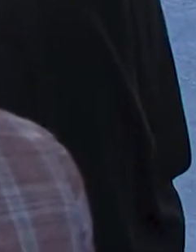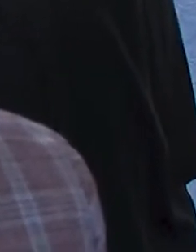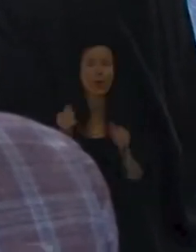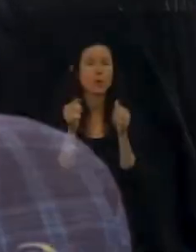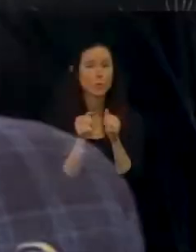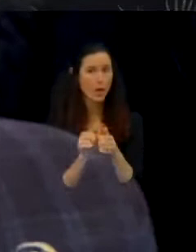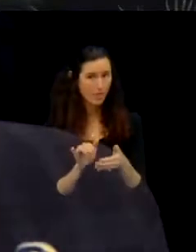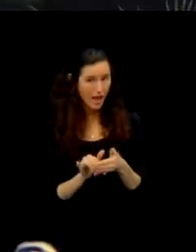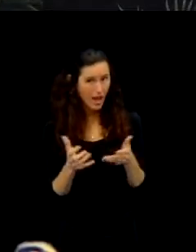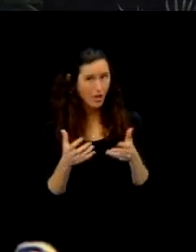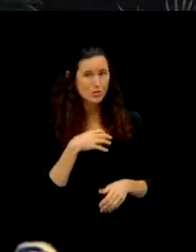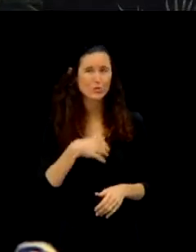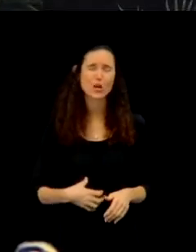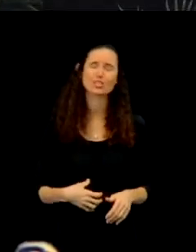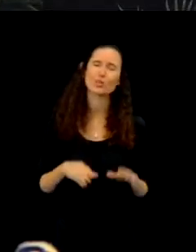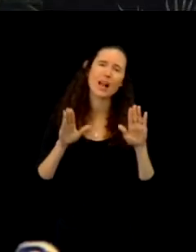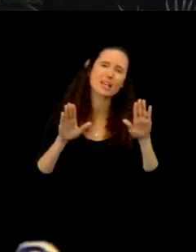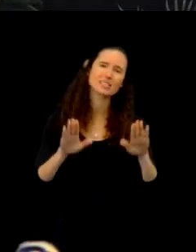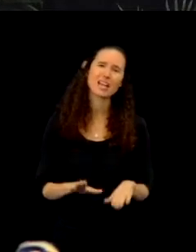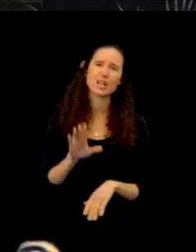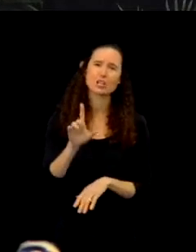that, I want to wish you an outstanding